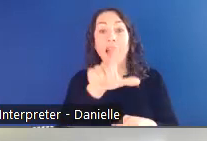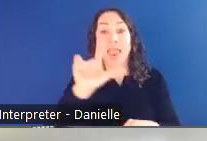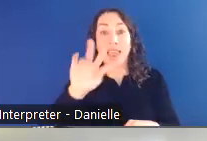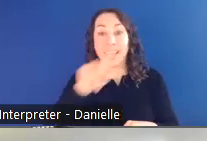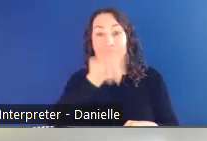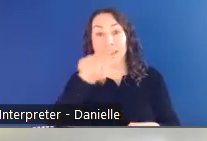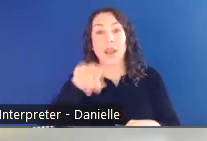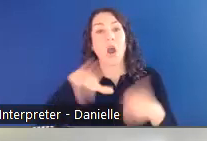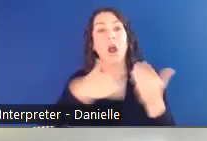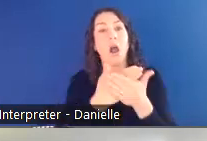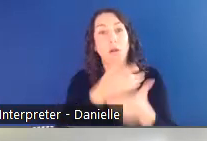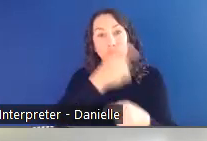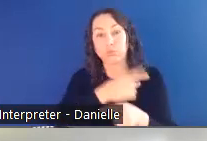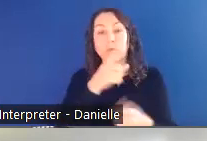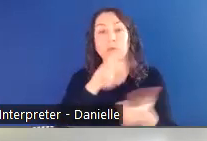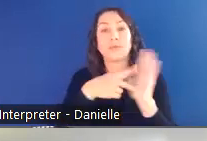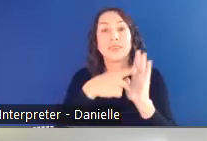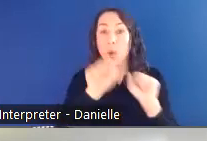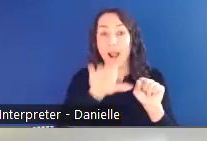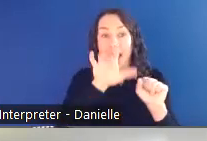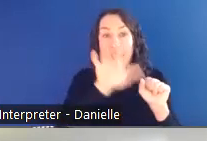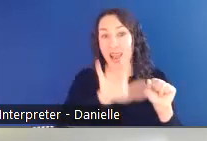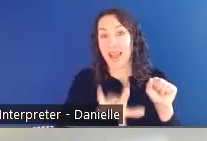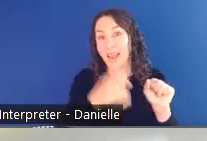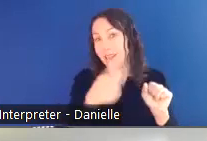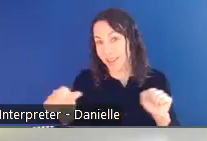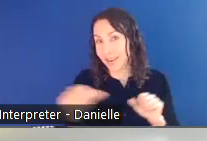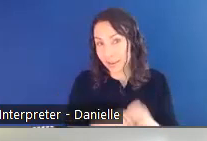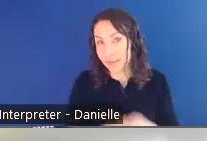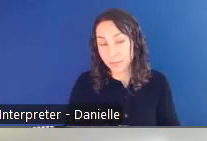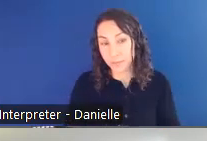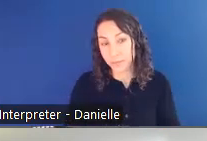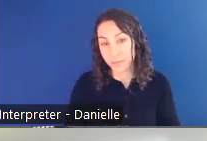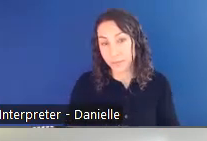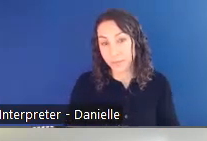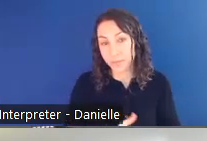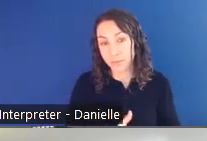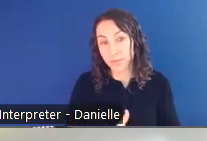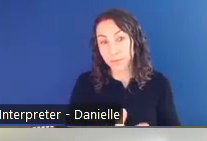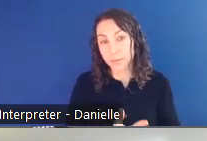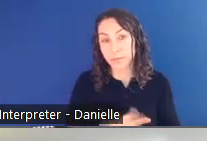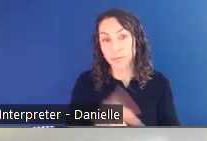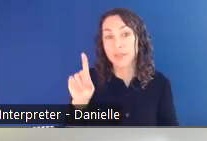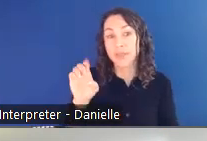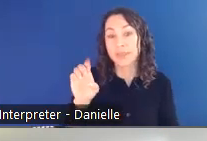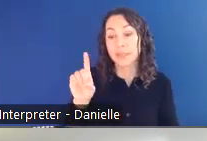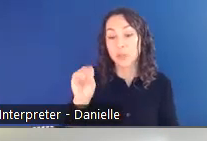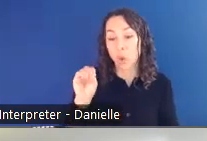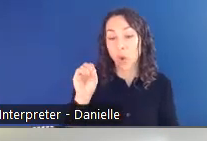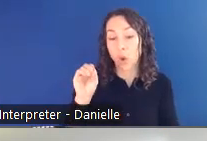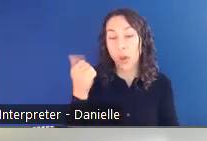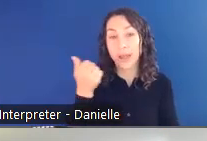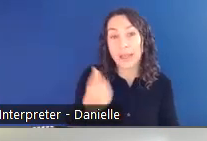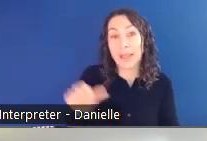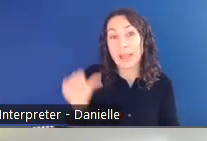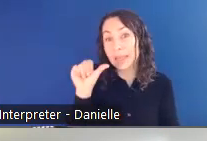well. So you'll be able to click on those as well. Do we have Dito Marcoms who can address when